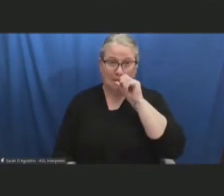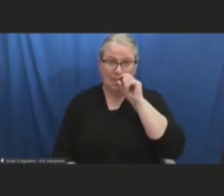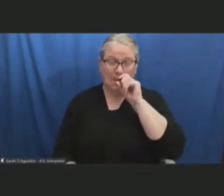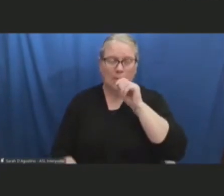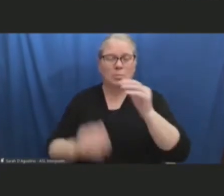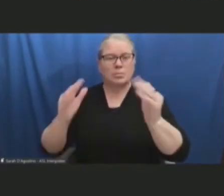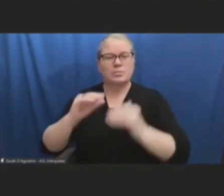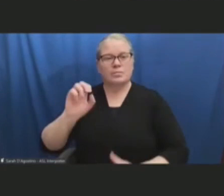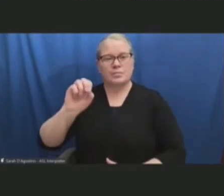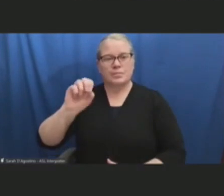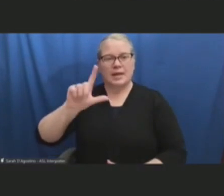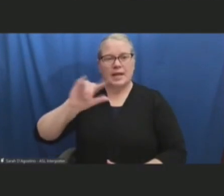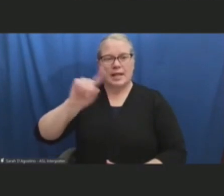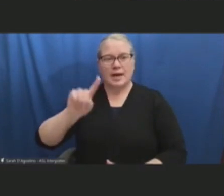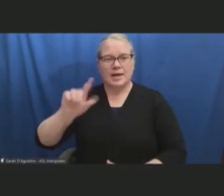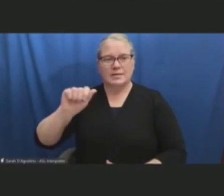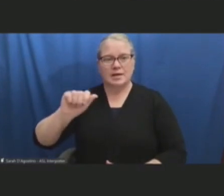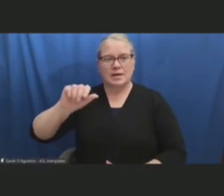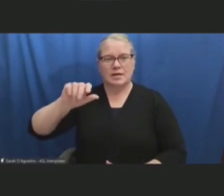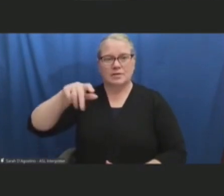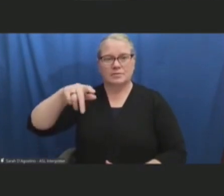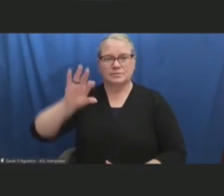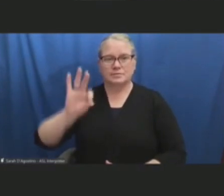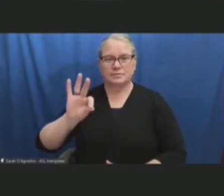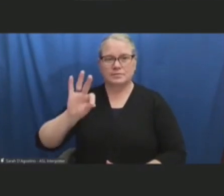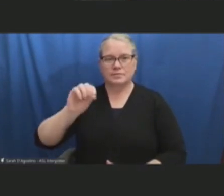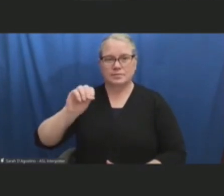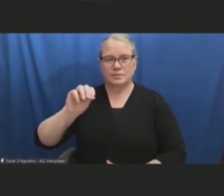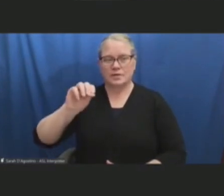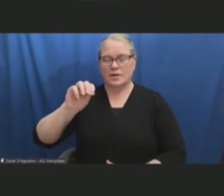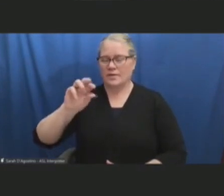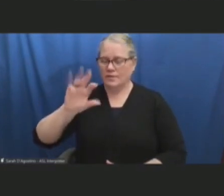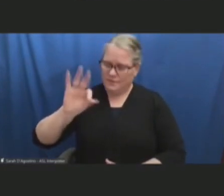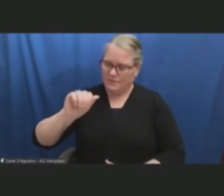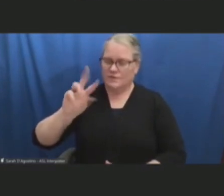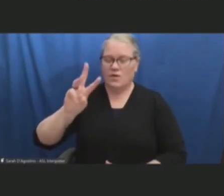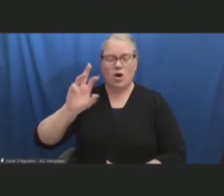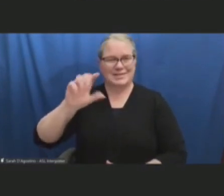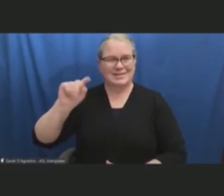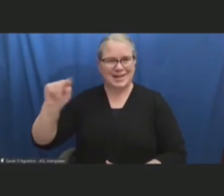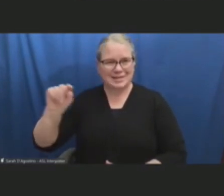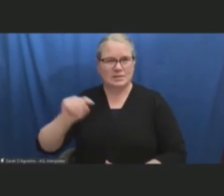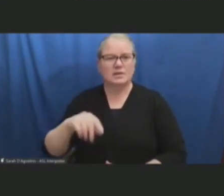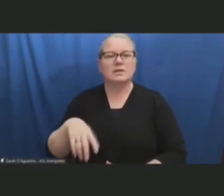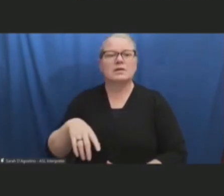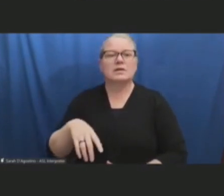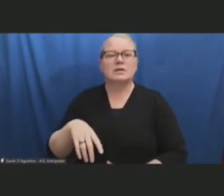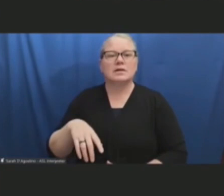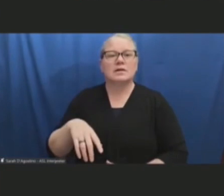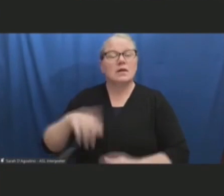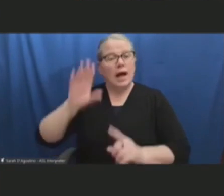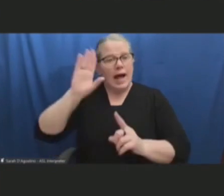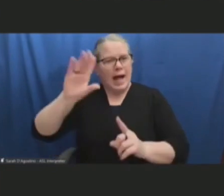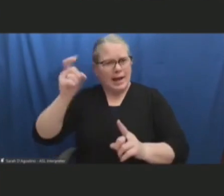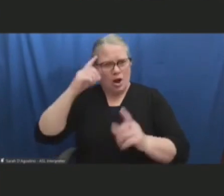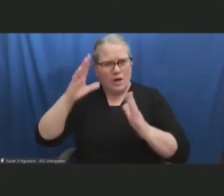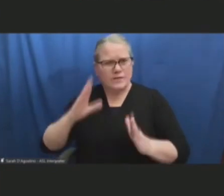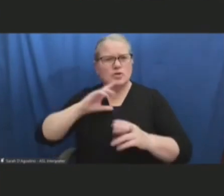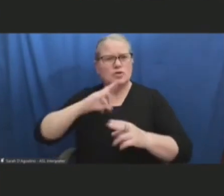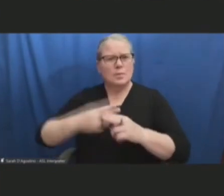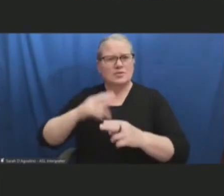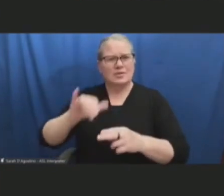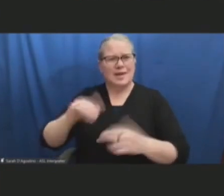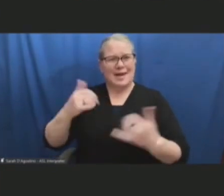Eliza Fawcett, Hartford Current. Hi, Governor. You'd mentioned that hospitalizations have been declining with the Omicron surge